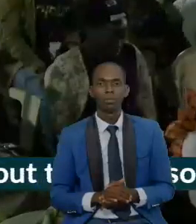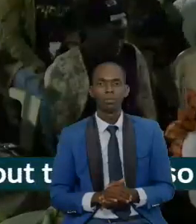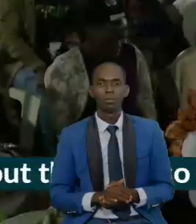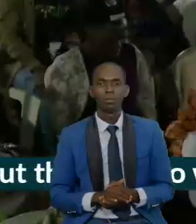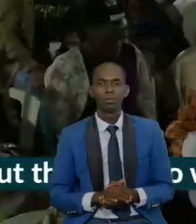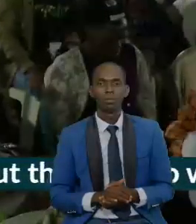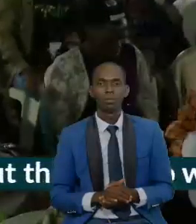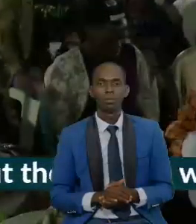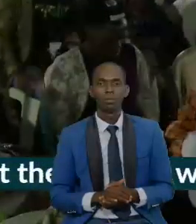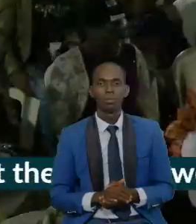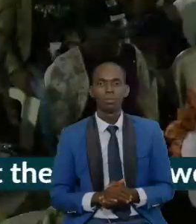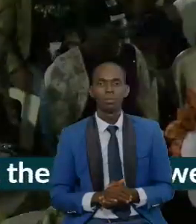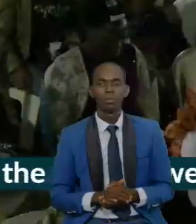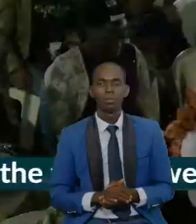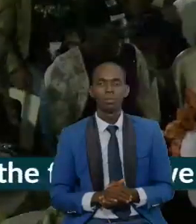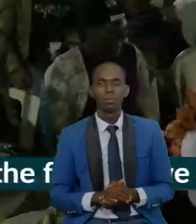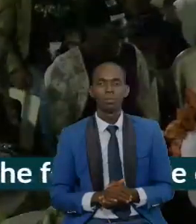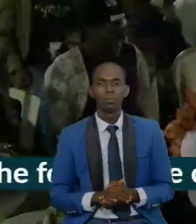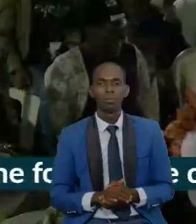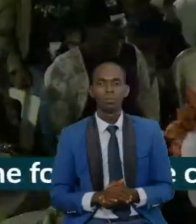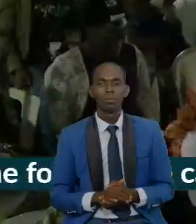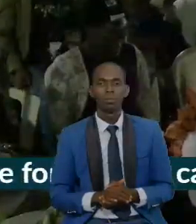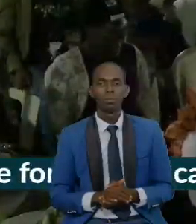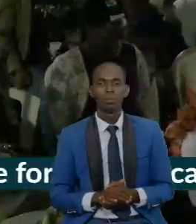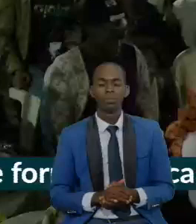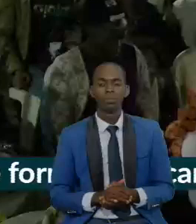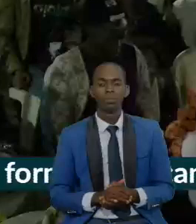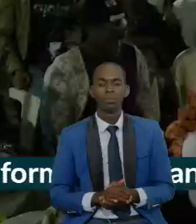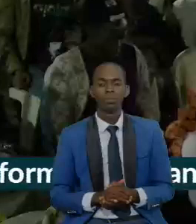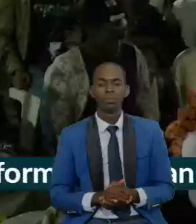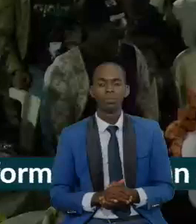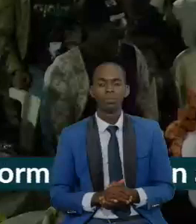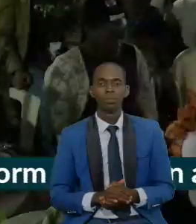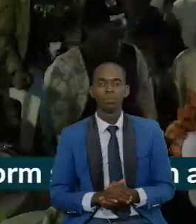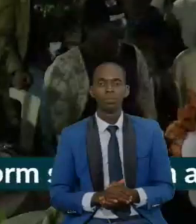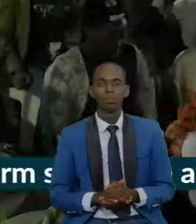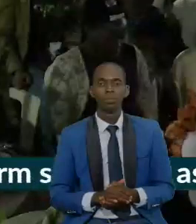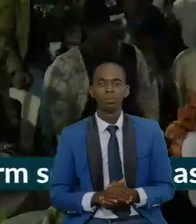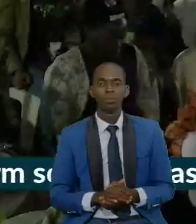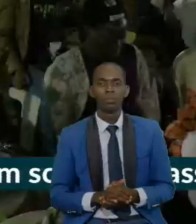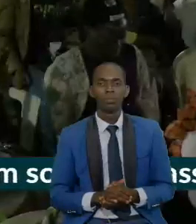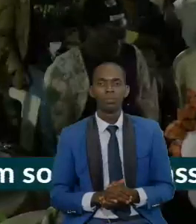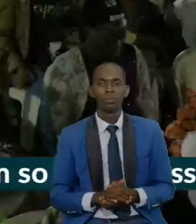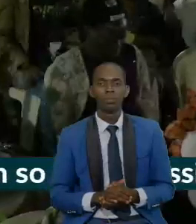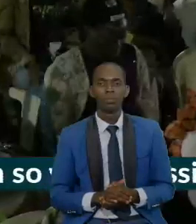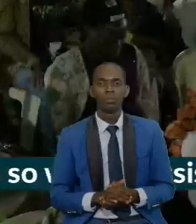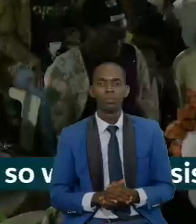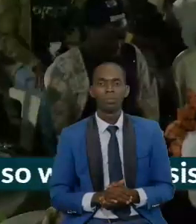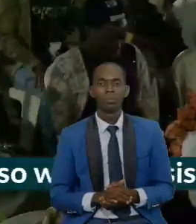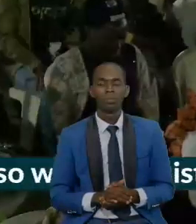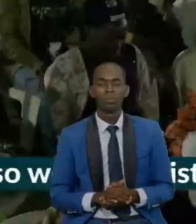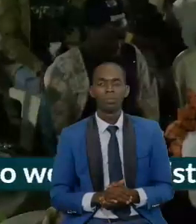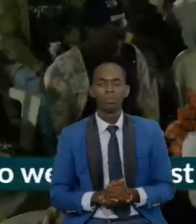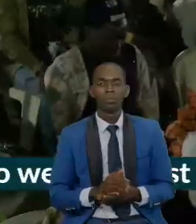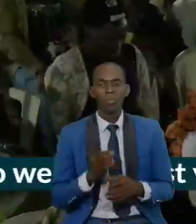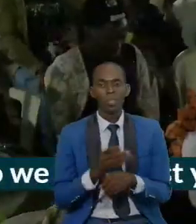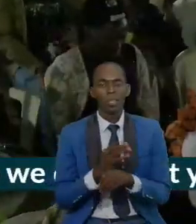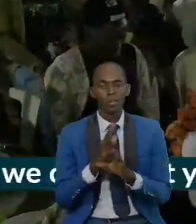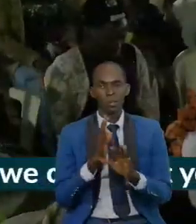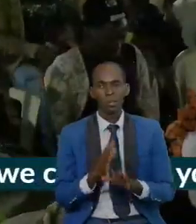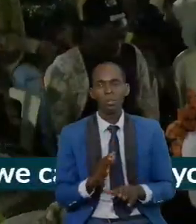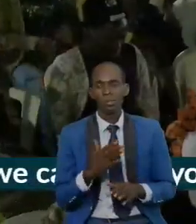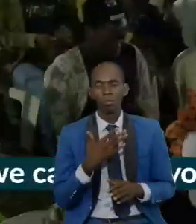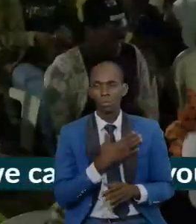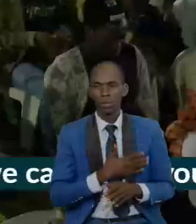Les conseillers, s'il vous plaît, dépêchons-nous. Counselors, please, may you hurry up.